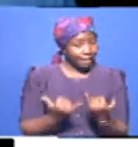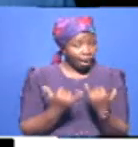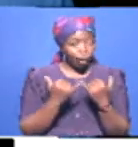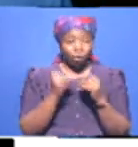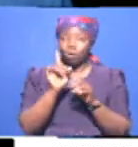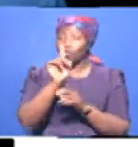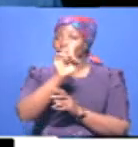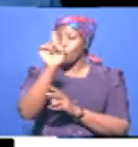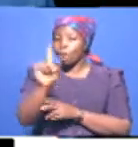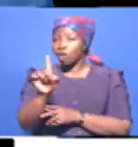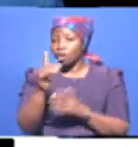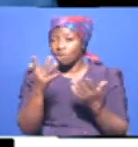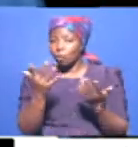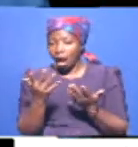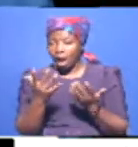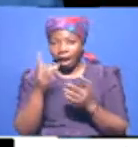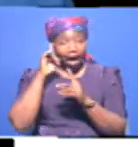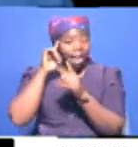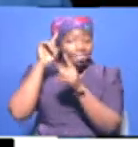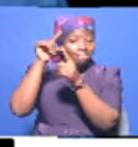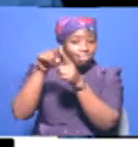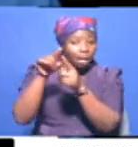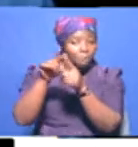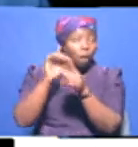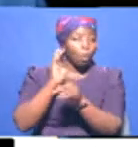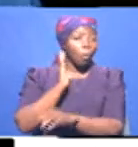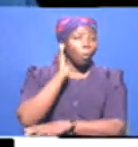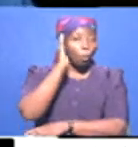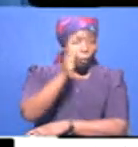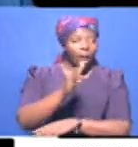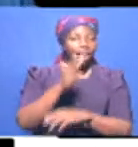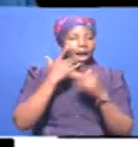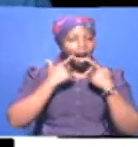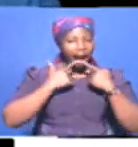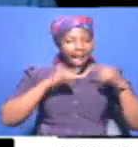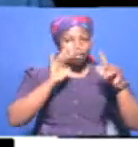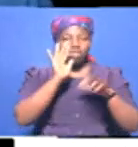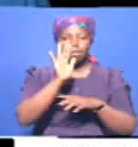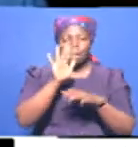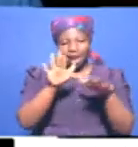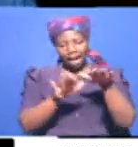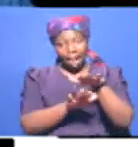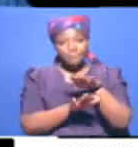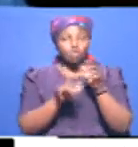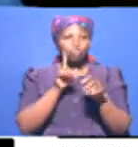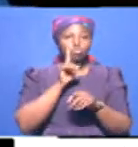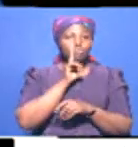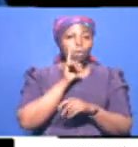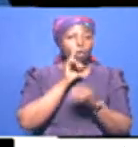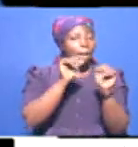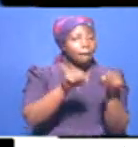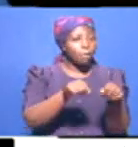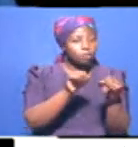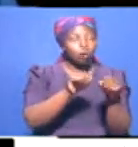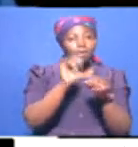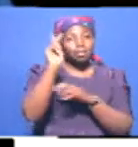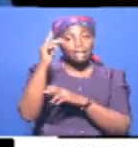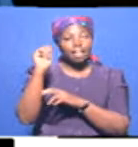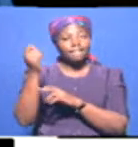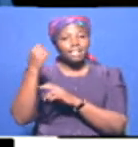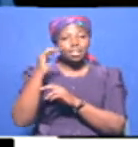obviously with the rumour that Azimio are going to unveil they're running mid tomorrow, is it possible then that Kenya Kwanza will unveil theirs